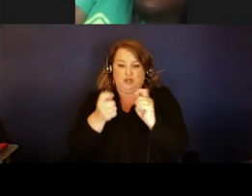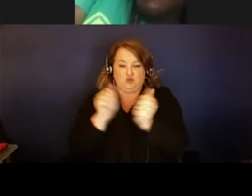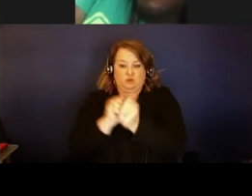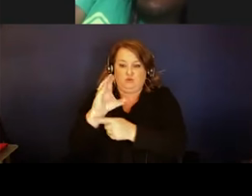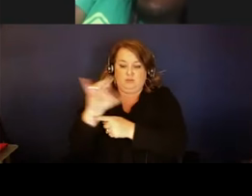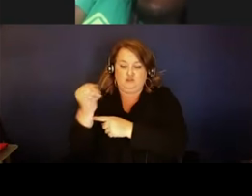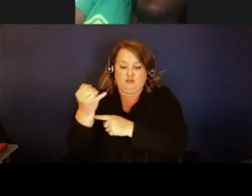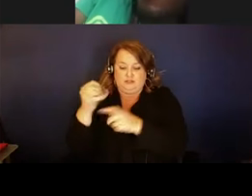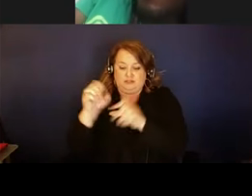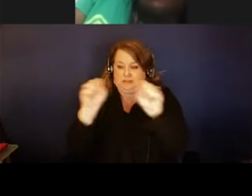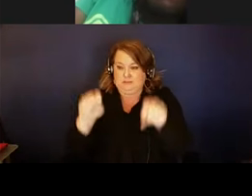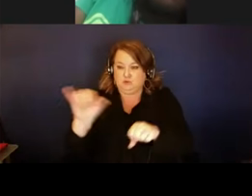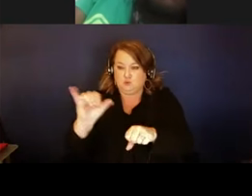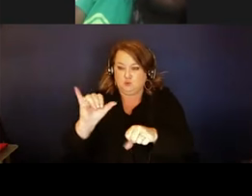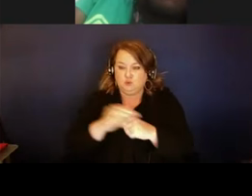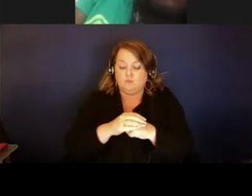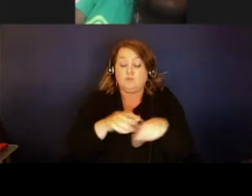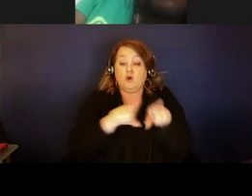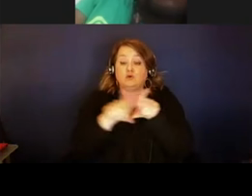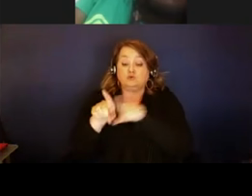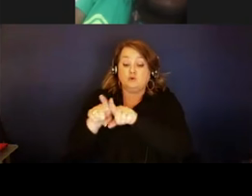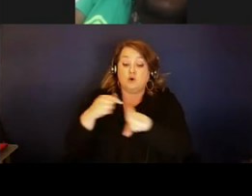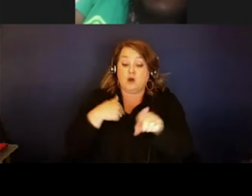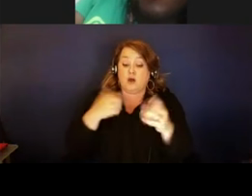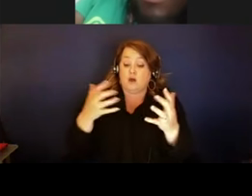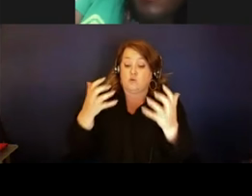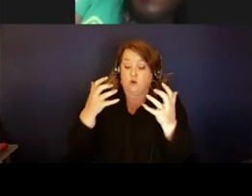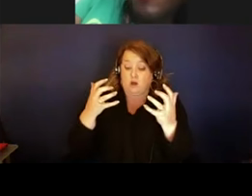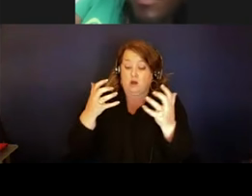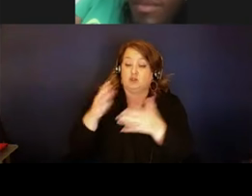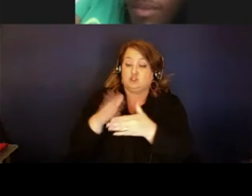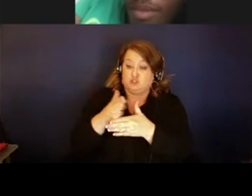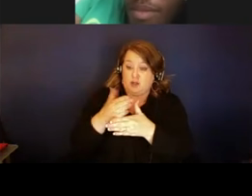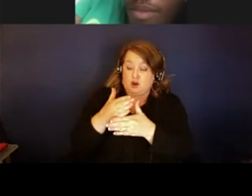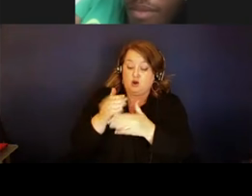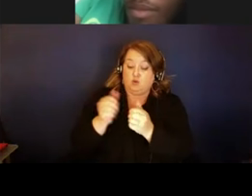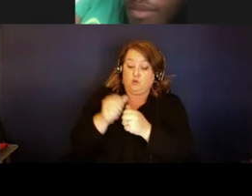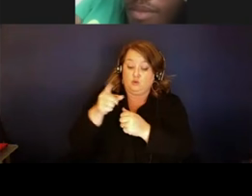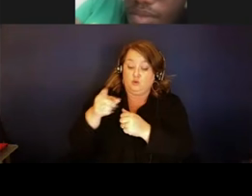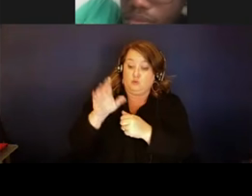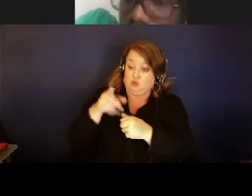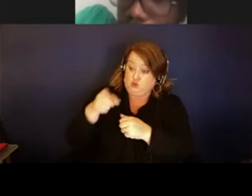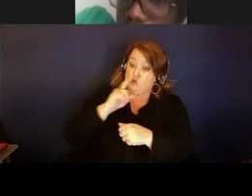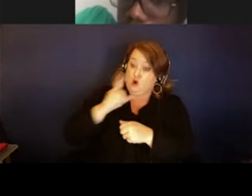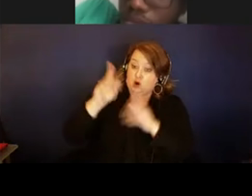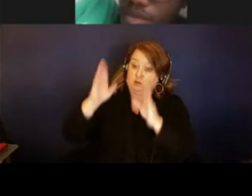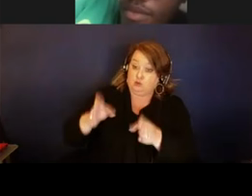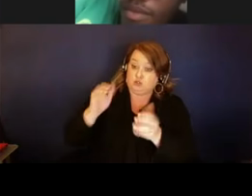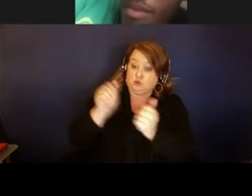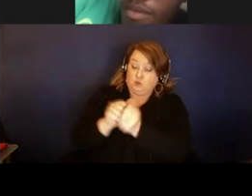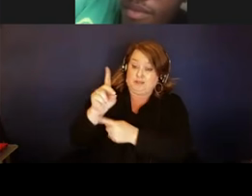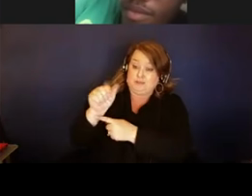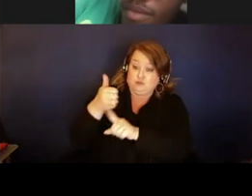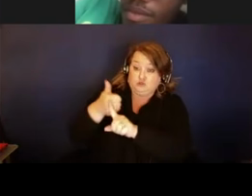system. The other piece I wanted to pull out from what you were sharing is, you're a person with a disability yourself, but you're also